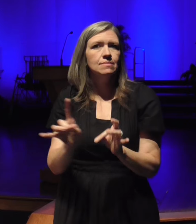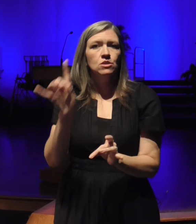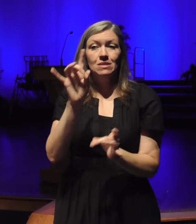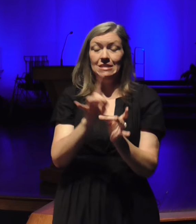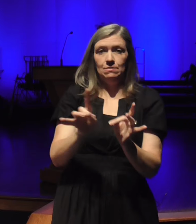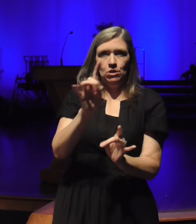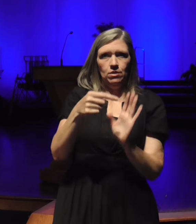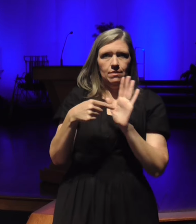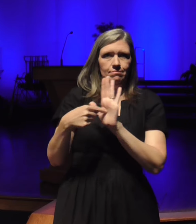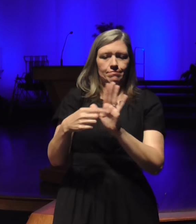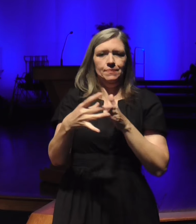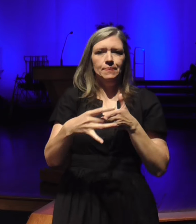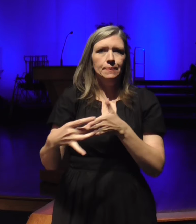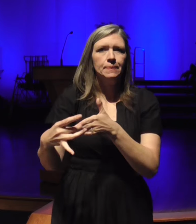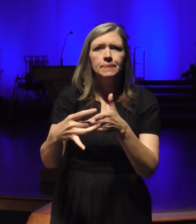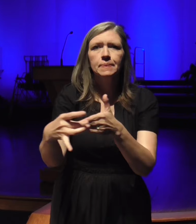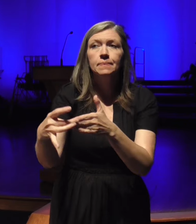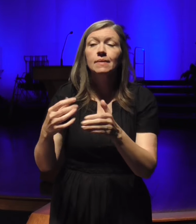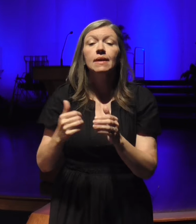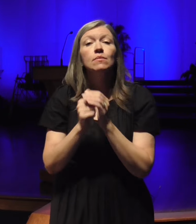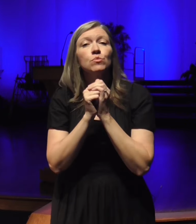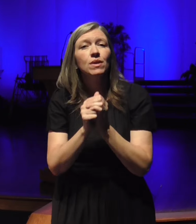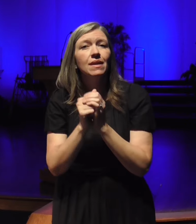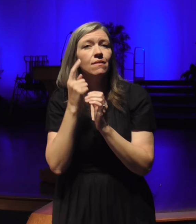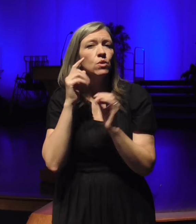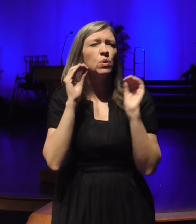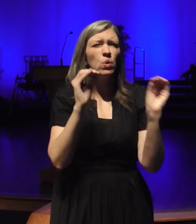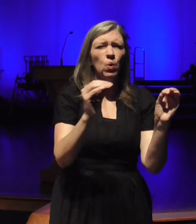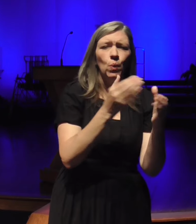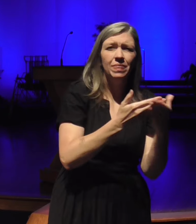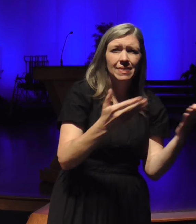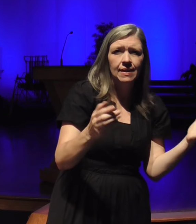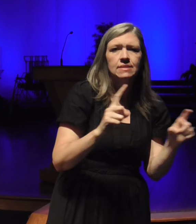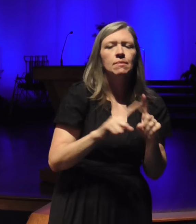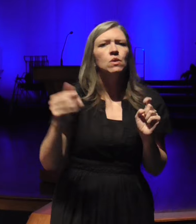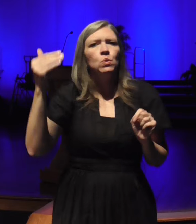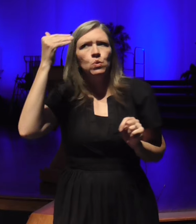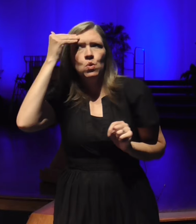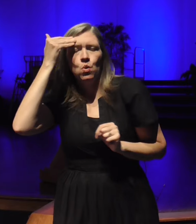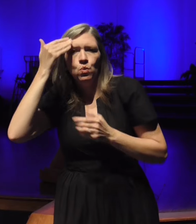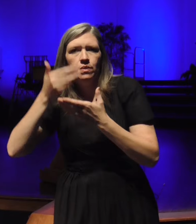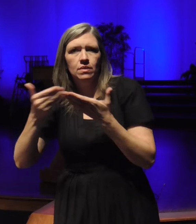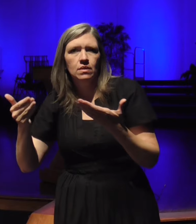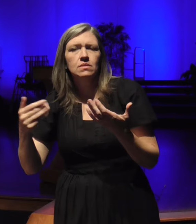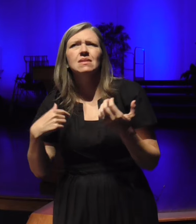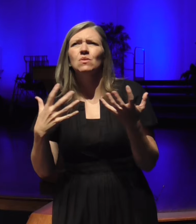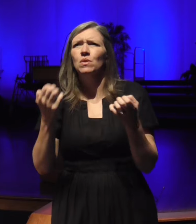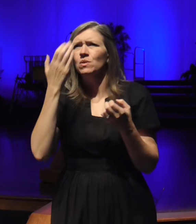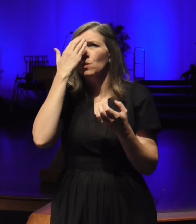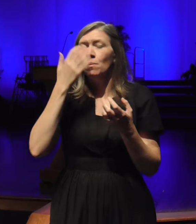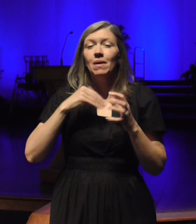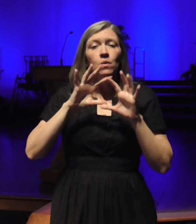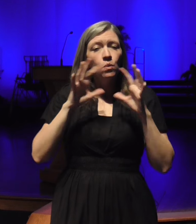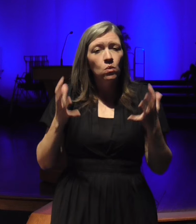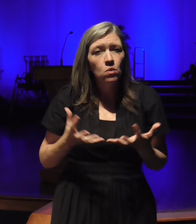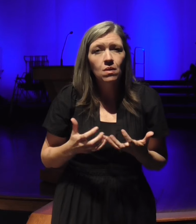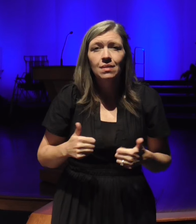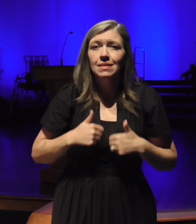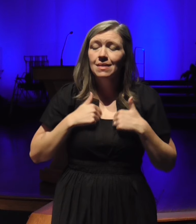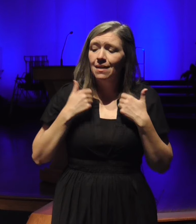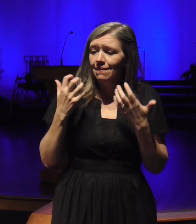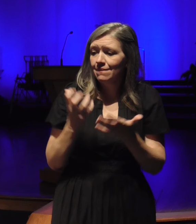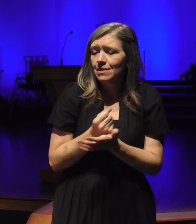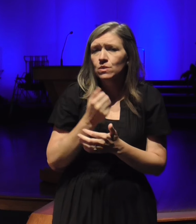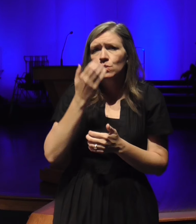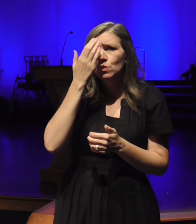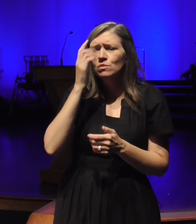My intention stays true. I make my way with spirit, and spirit reveals the way. I pray for no things,